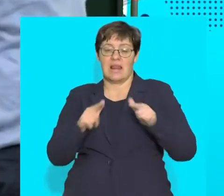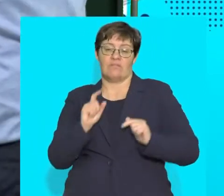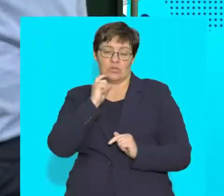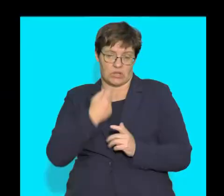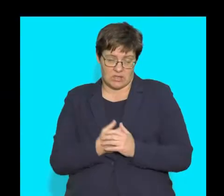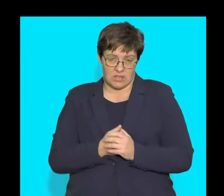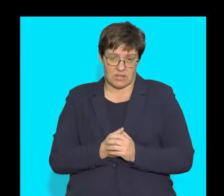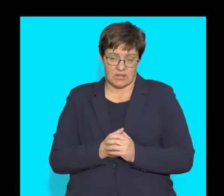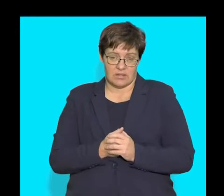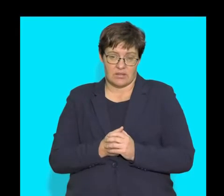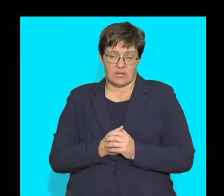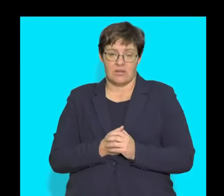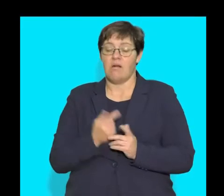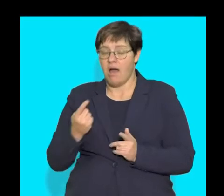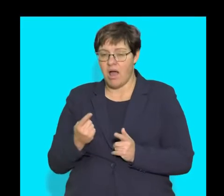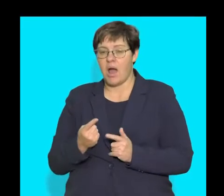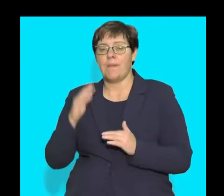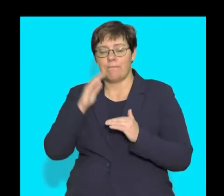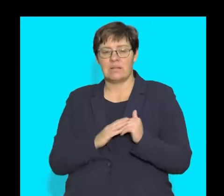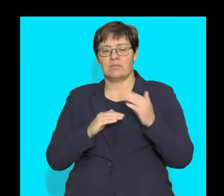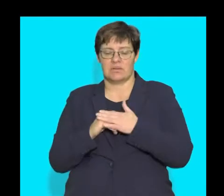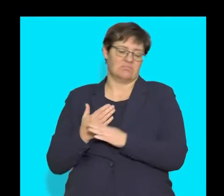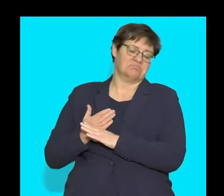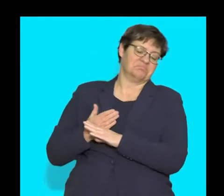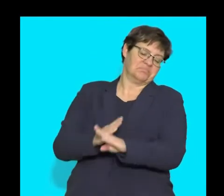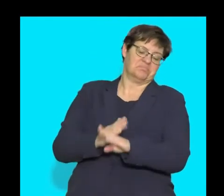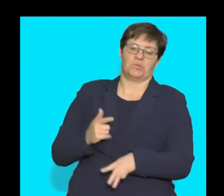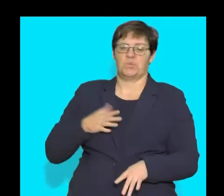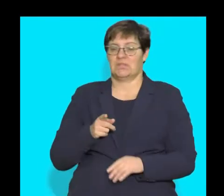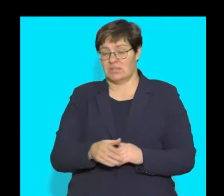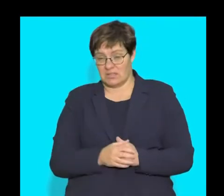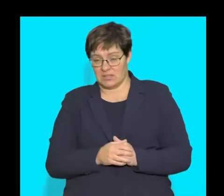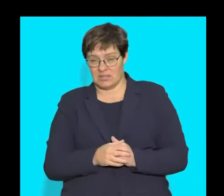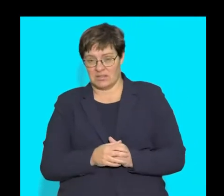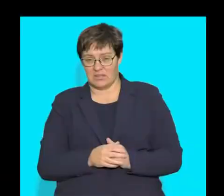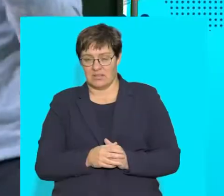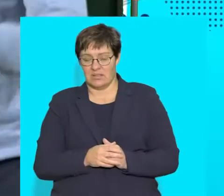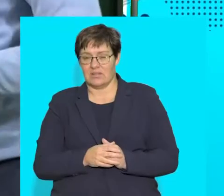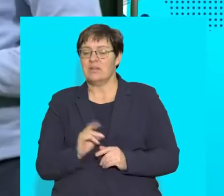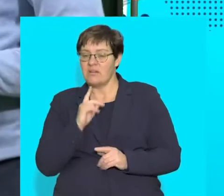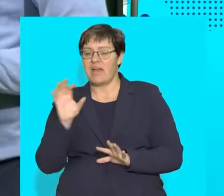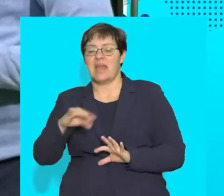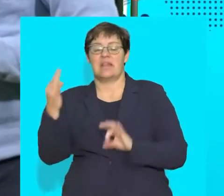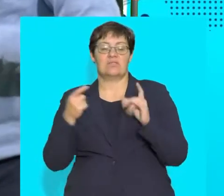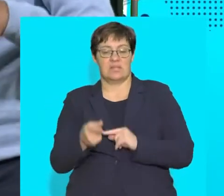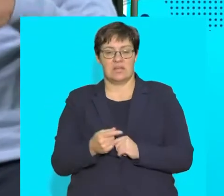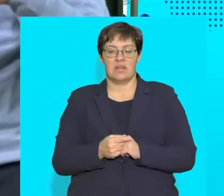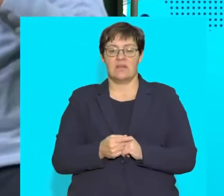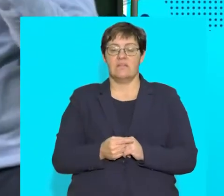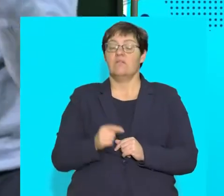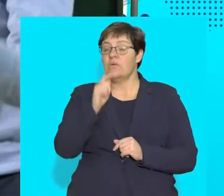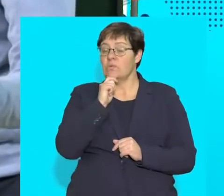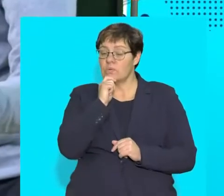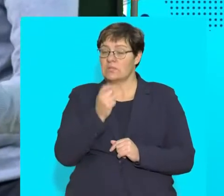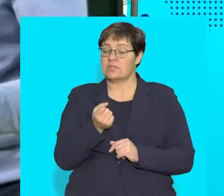And in doing so, gradually builds up resistance. So I use this as an analogy of when you take